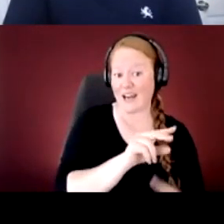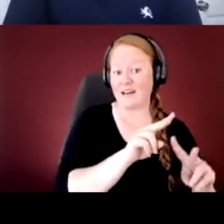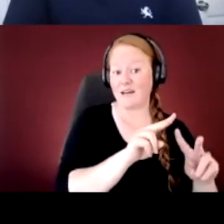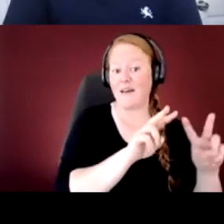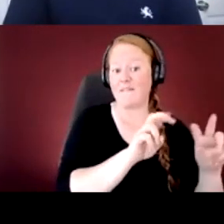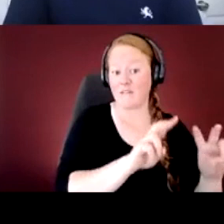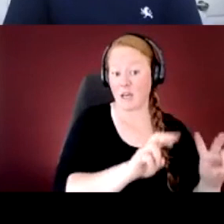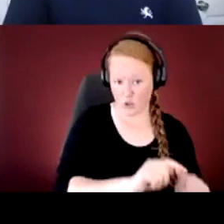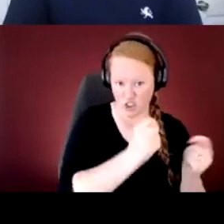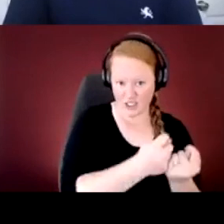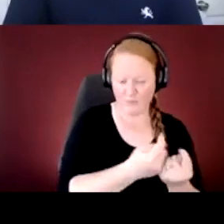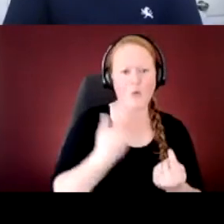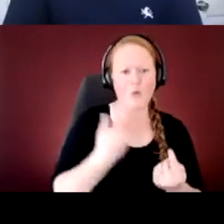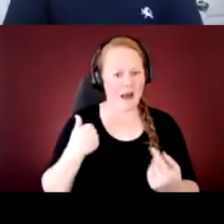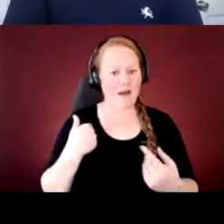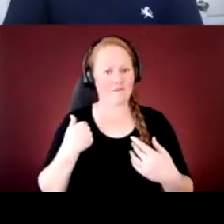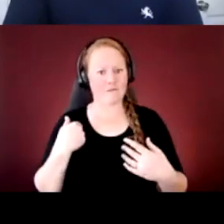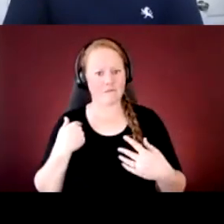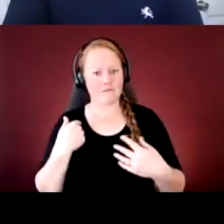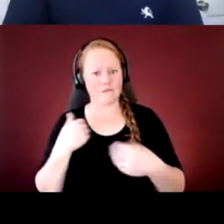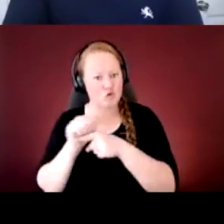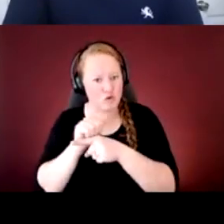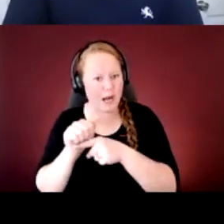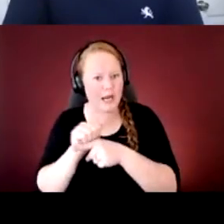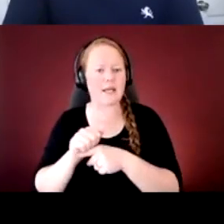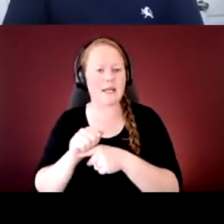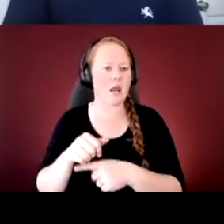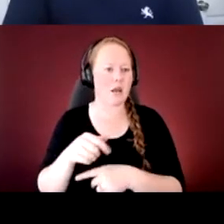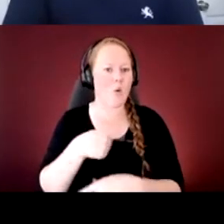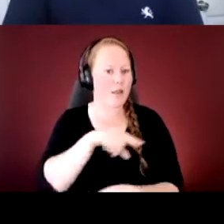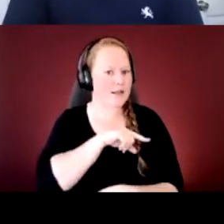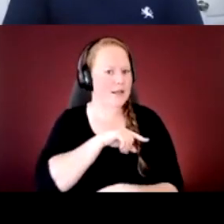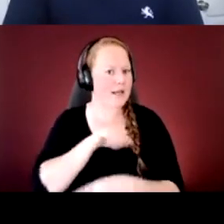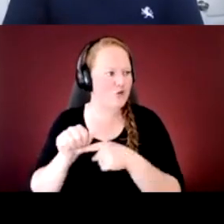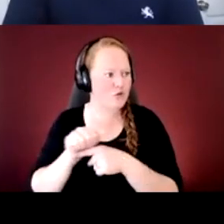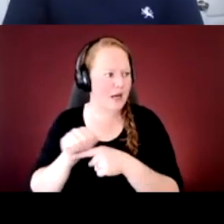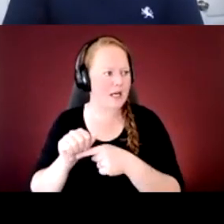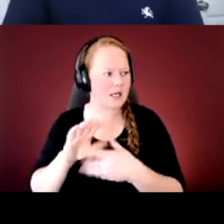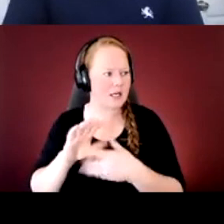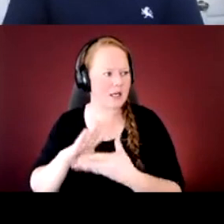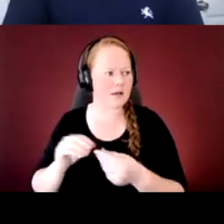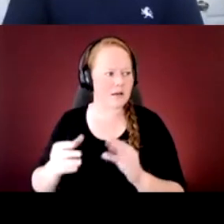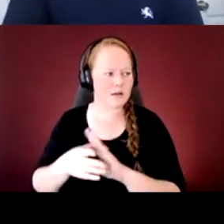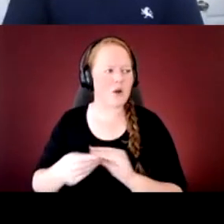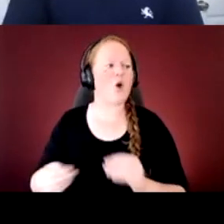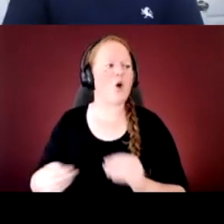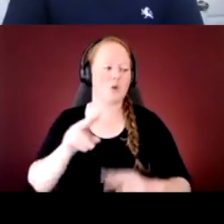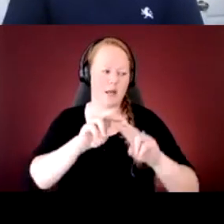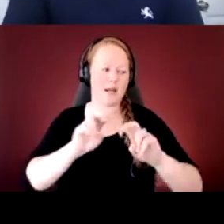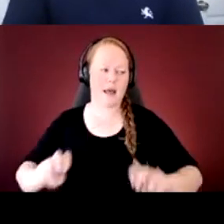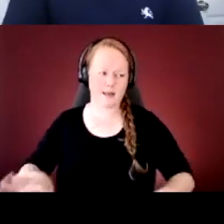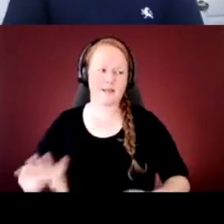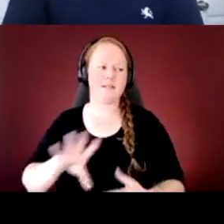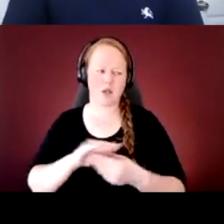qualitative analysis training next weekend, and probably another one during the week. So the purpose